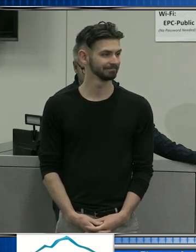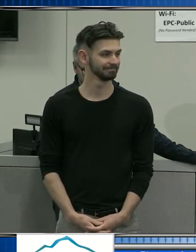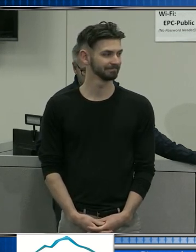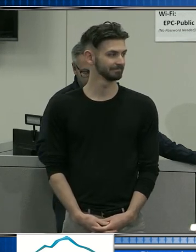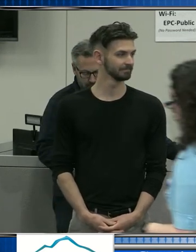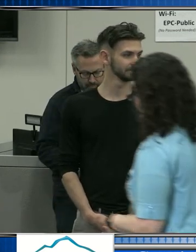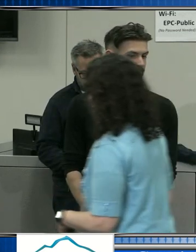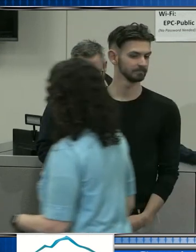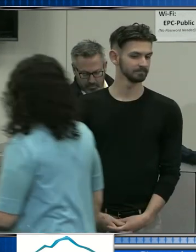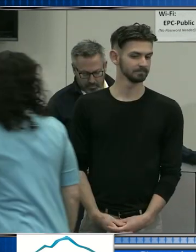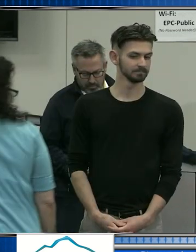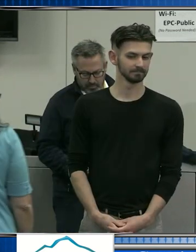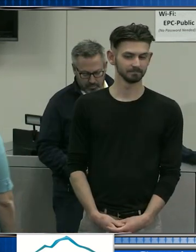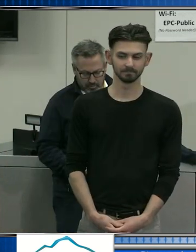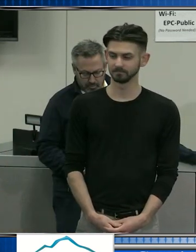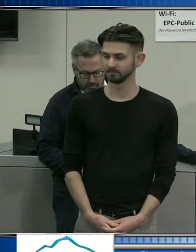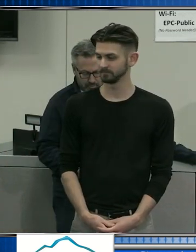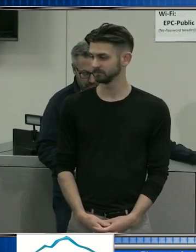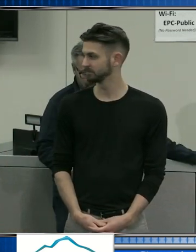We good?